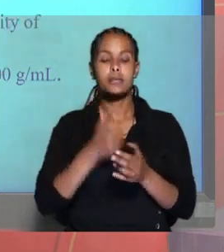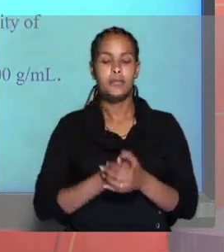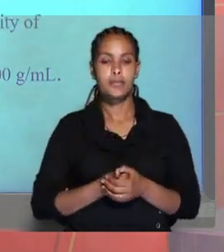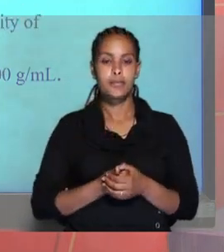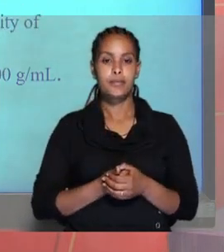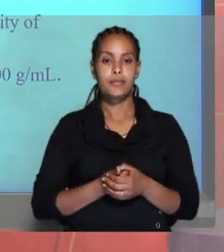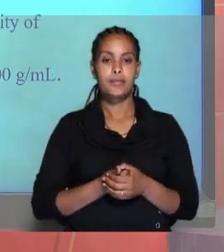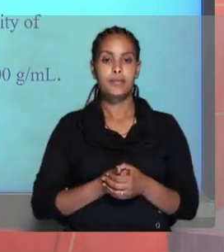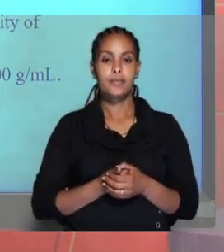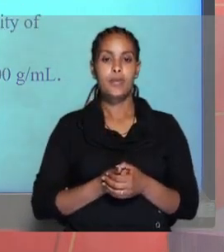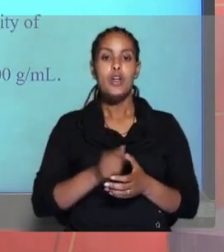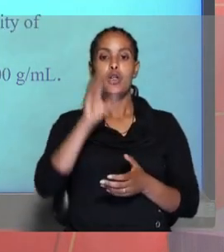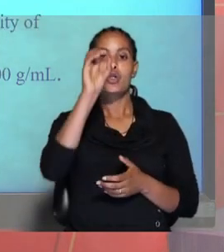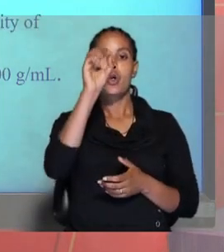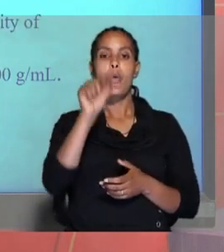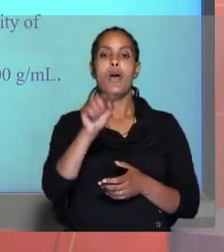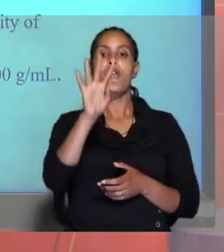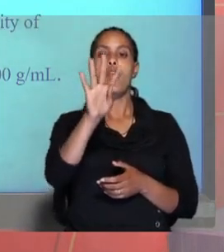kg.